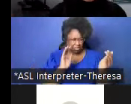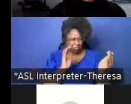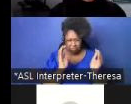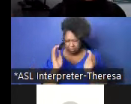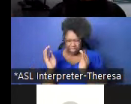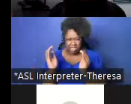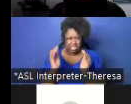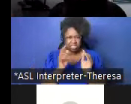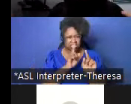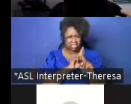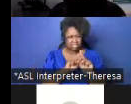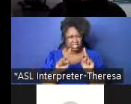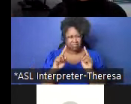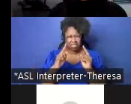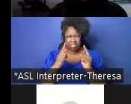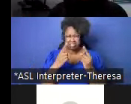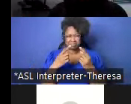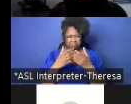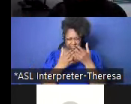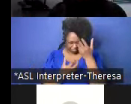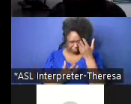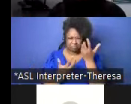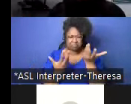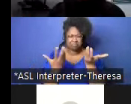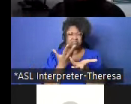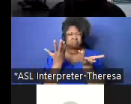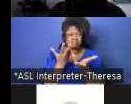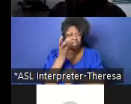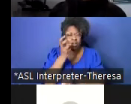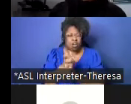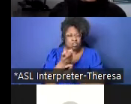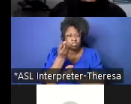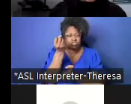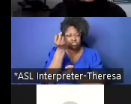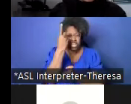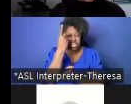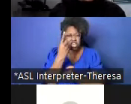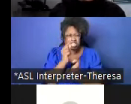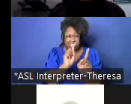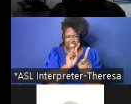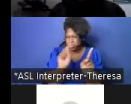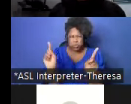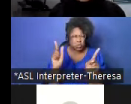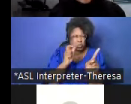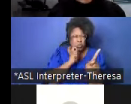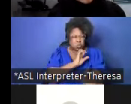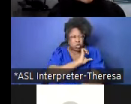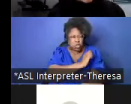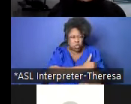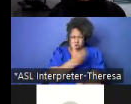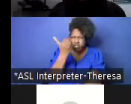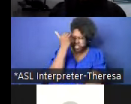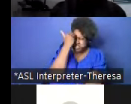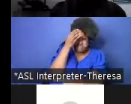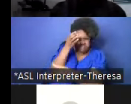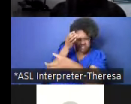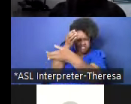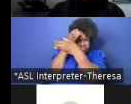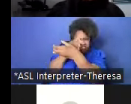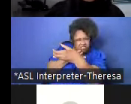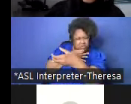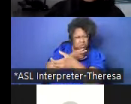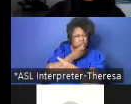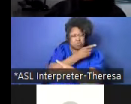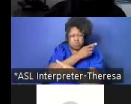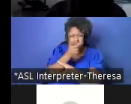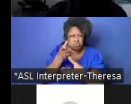different entities, and it makes it very difficult for them to understand who's really the authority on any topic. You know, how can